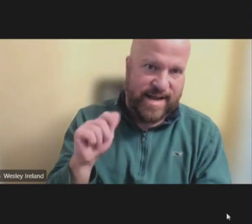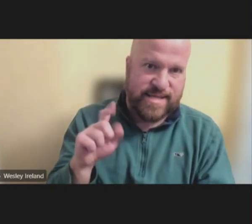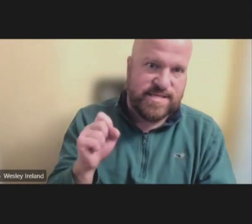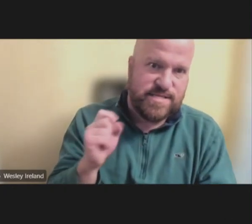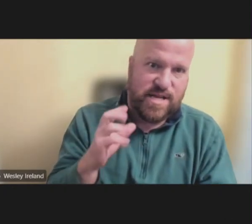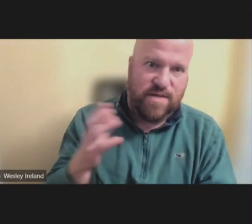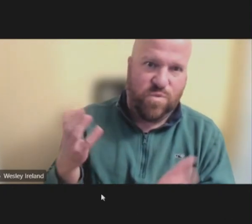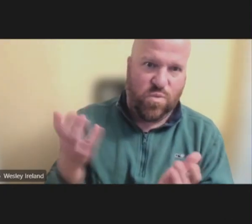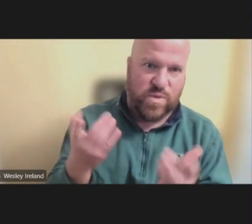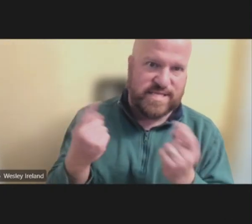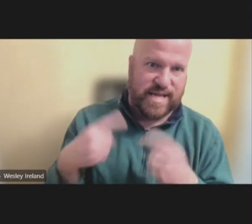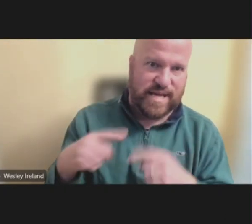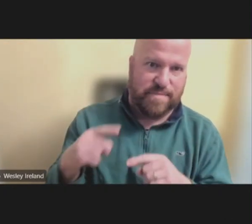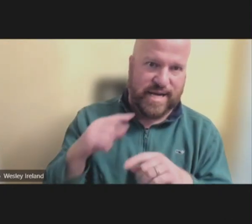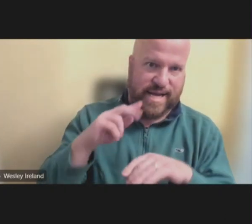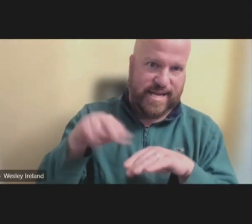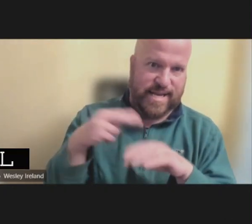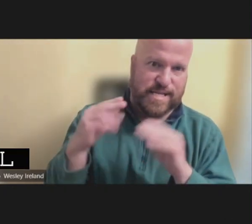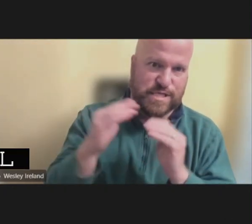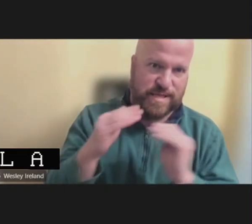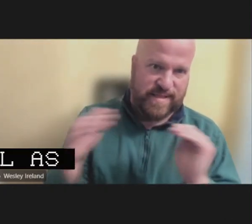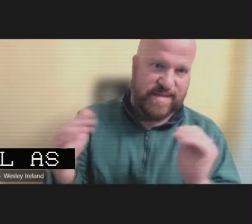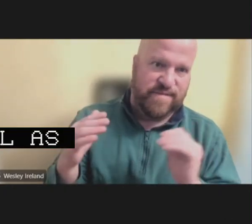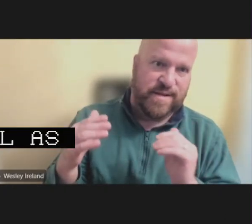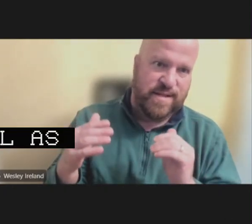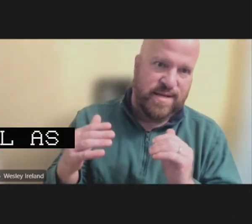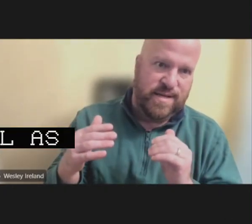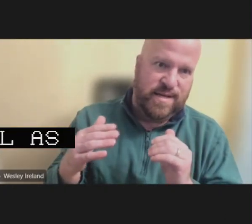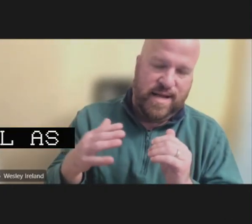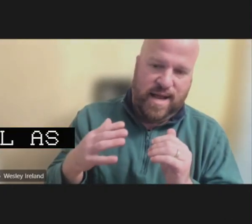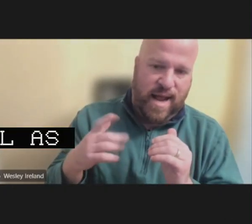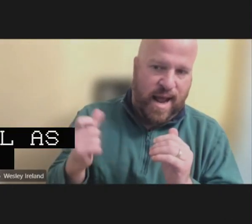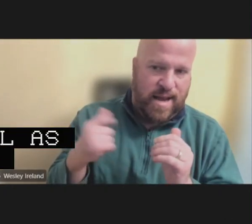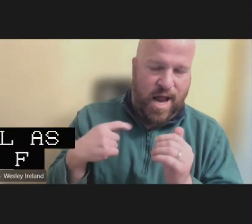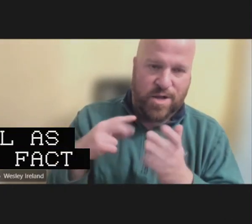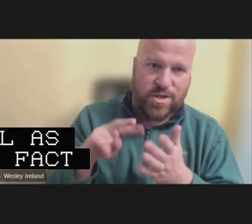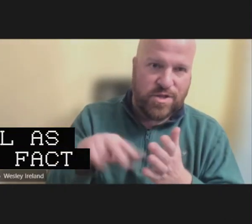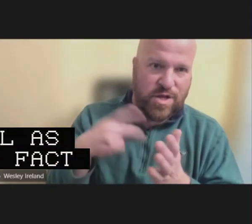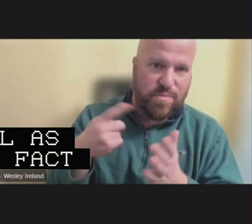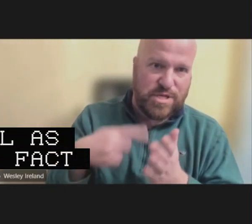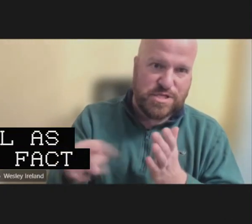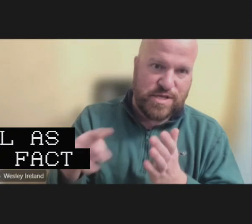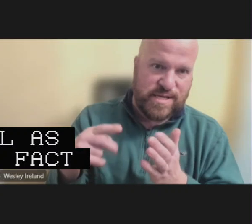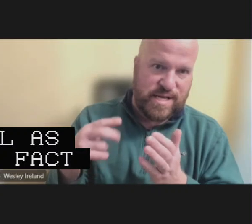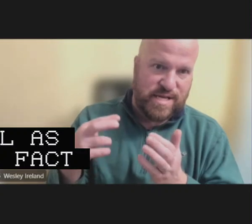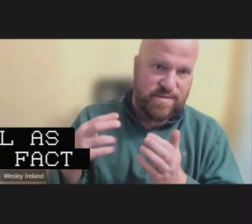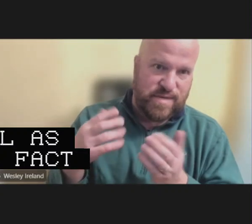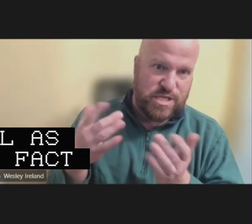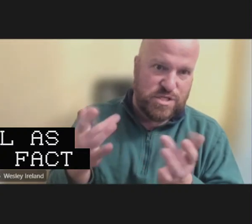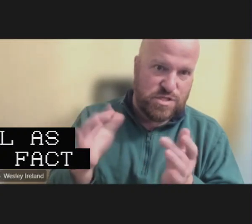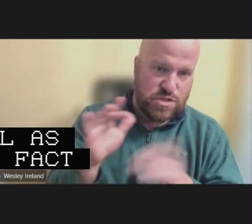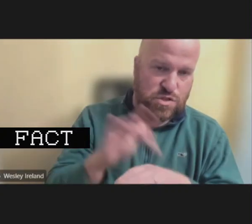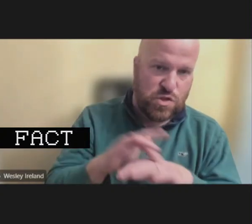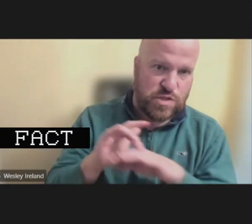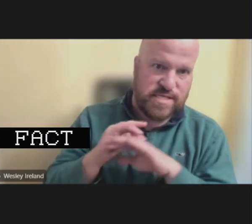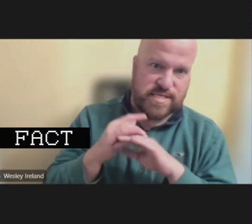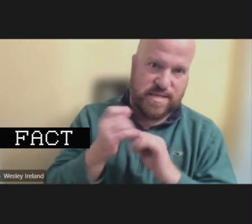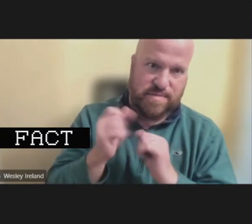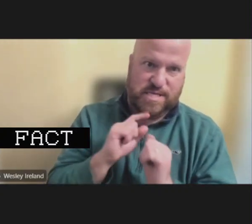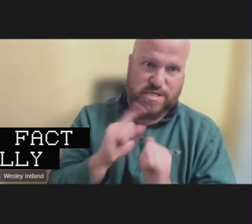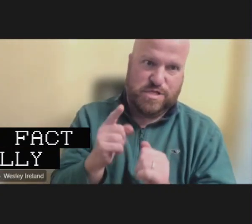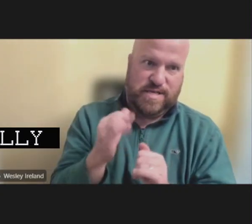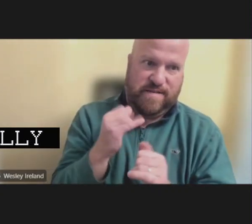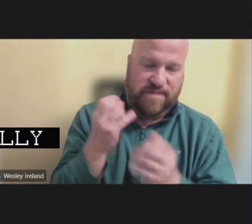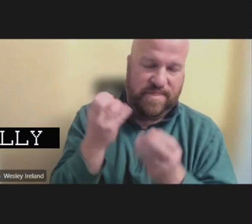that, presenting these are the facts of what's actually happening at the national level. And, I double-checked